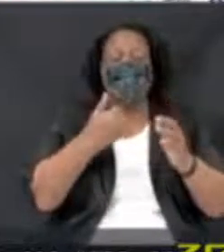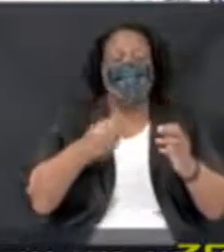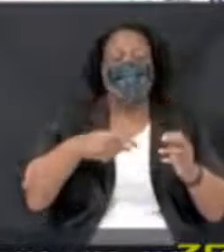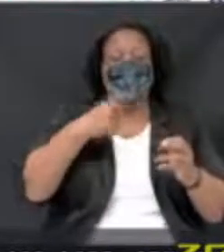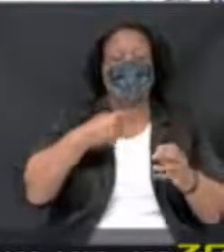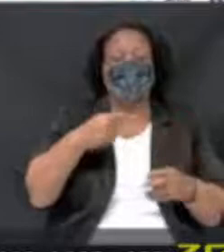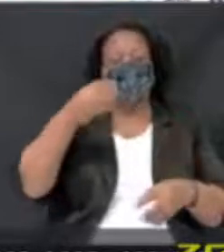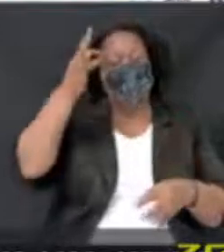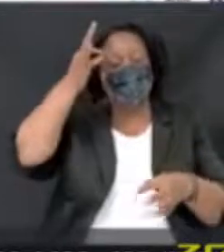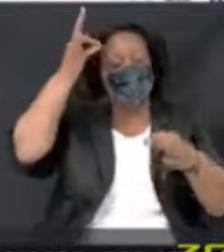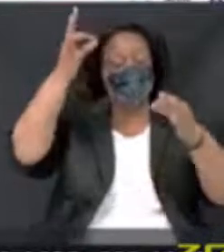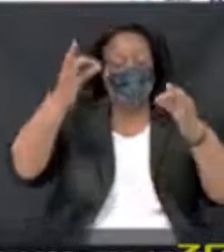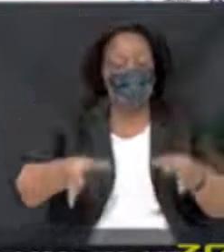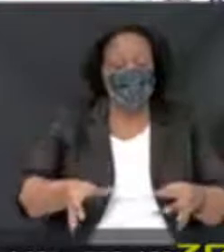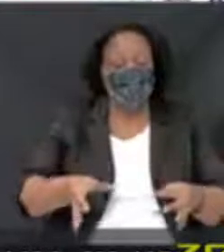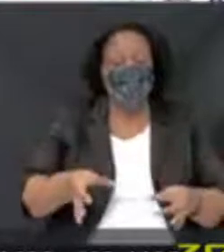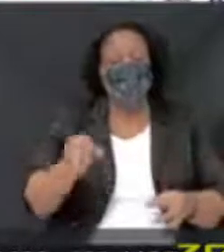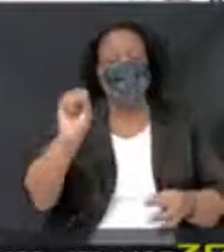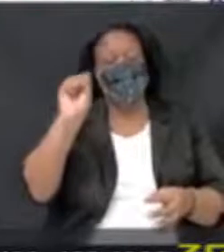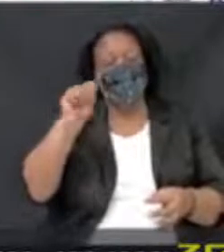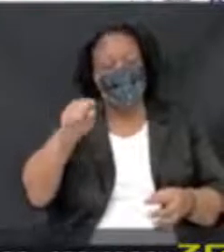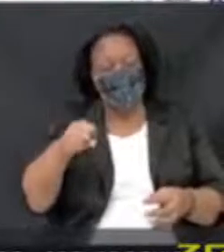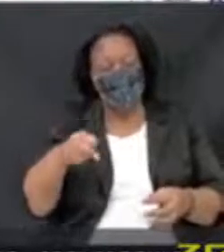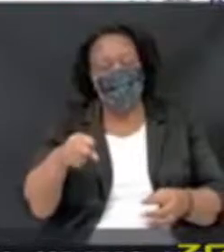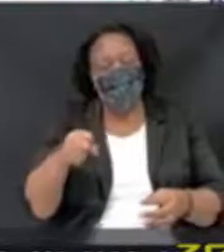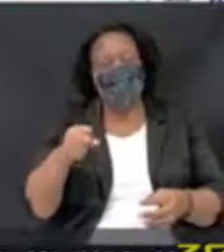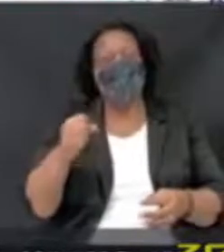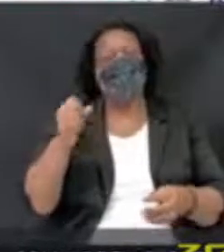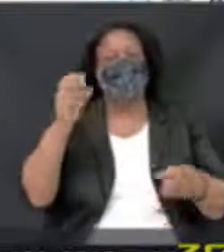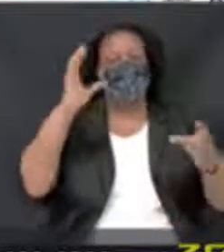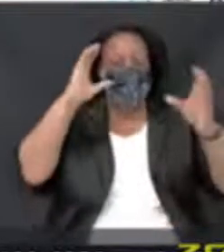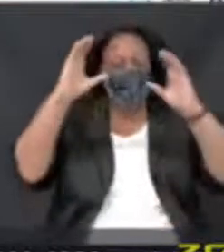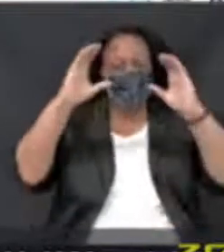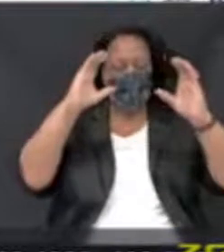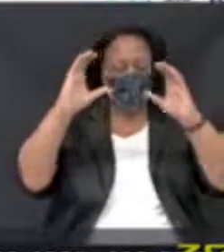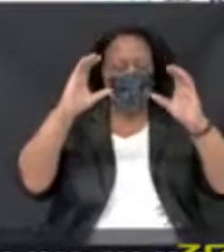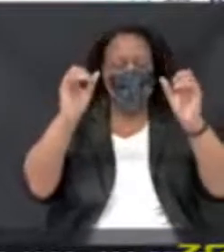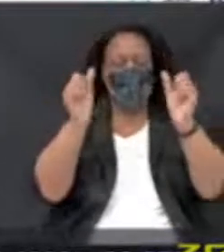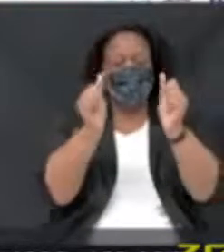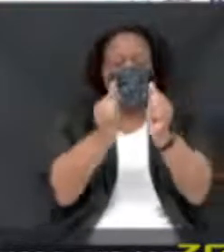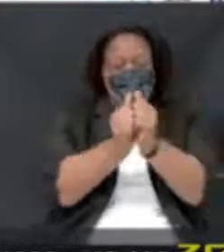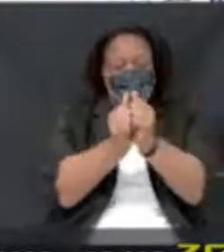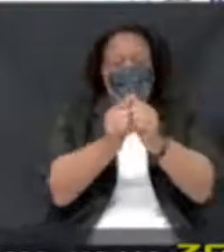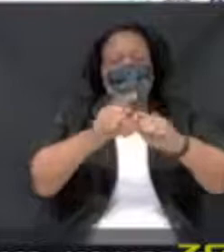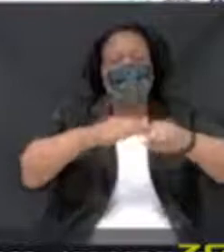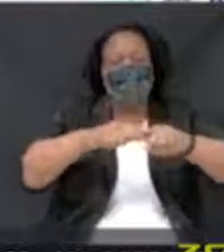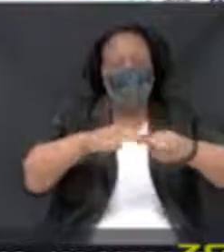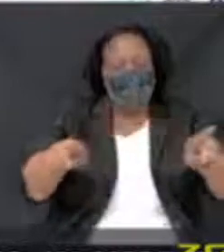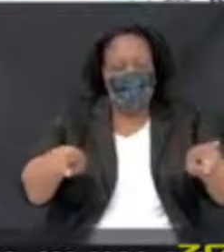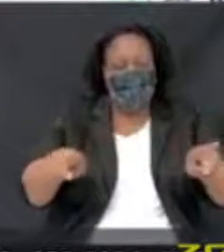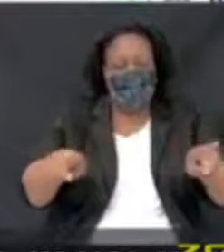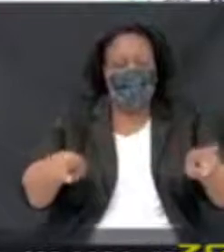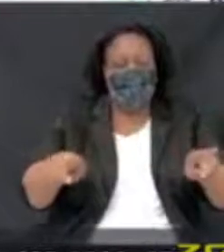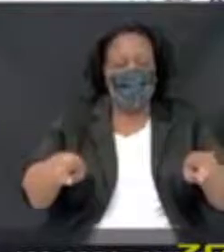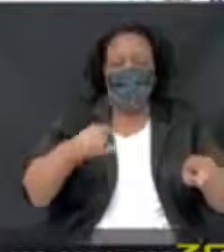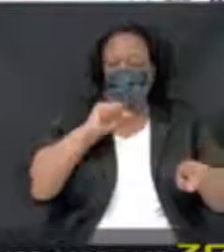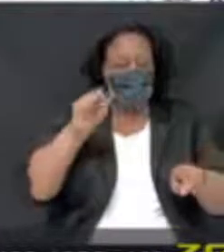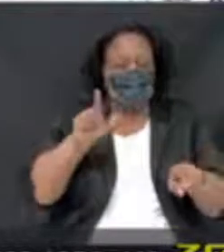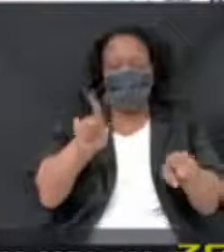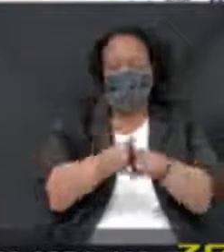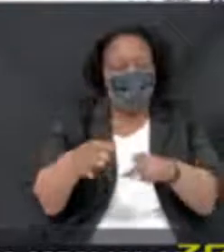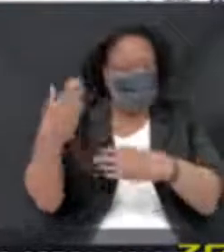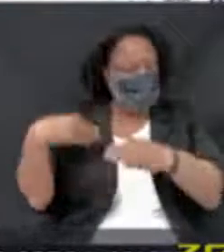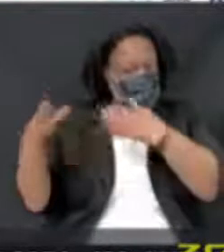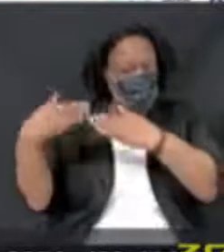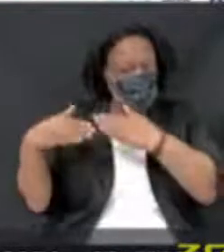proceed. So it is important for you to understand the process of approval. And the process